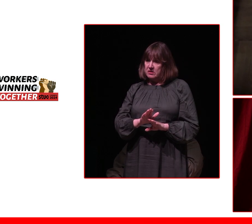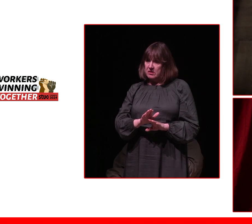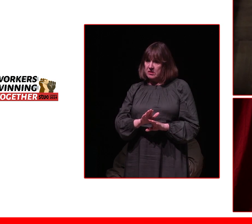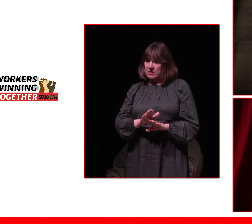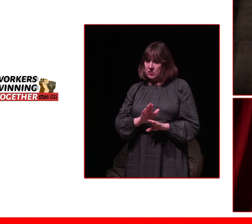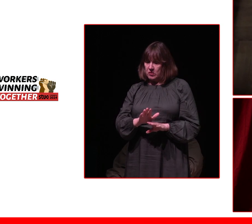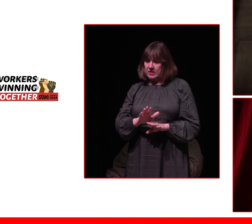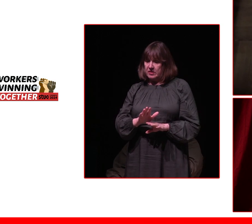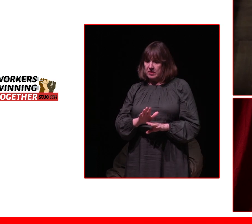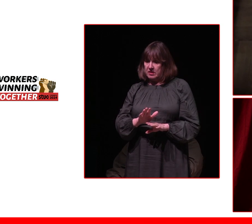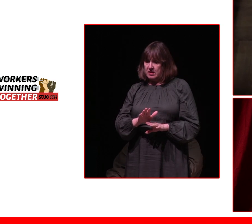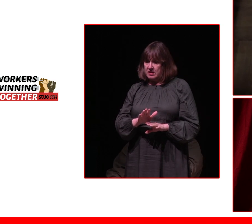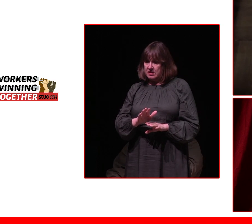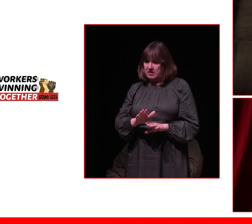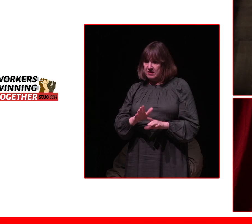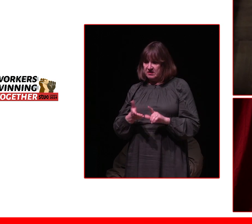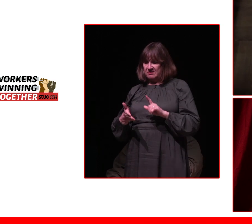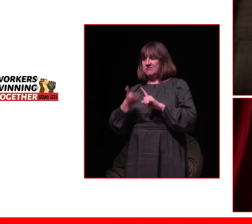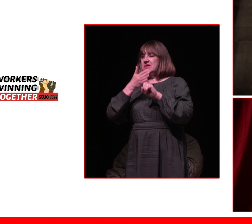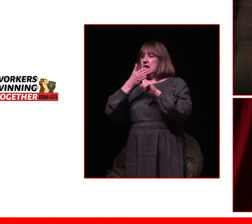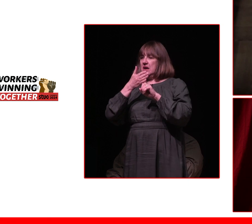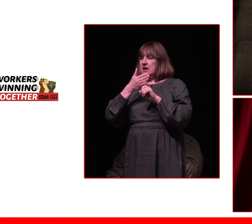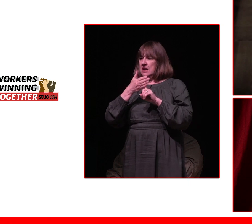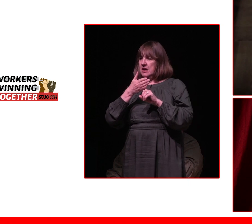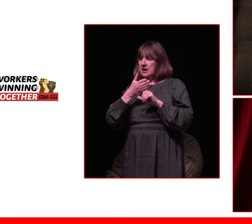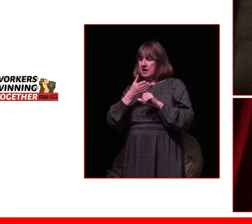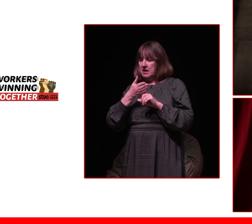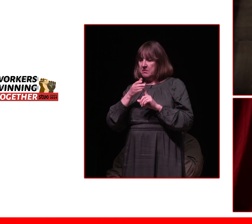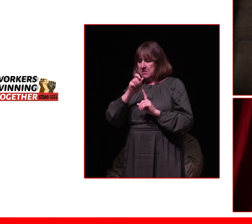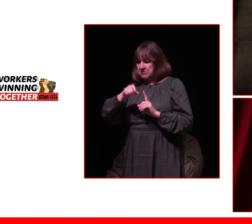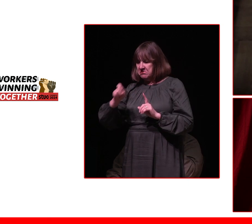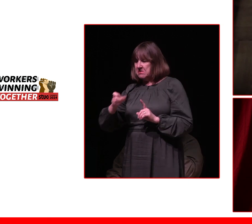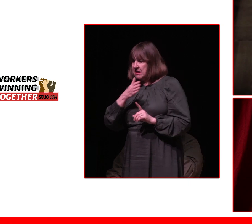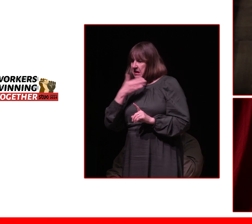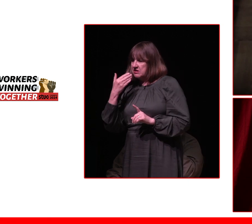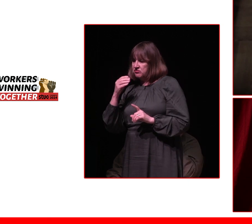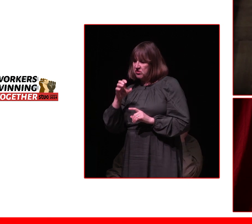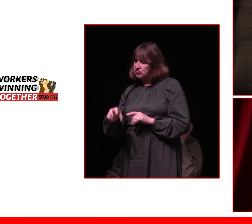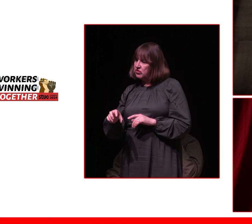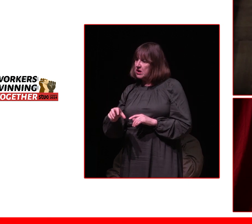with this tag of being a genocidal country.